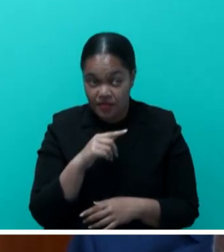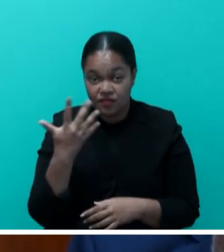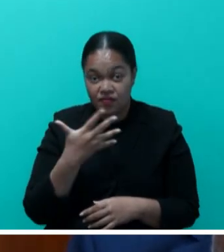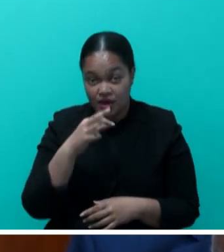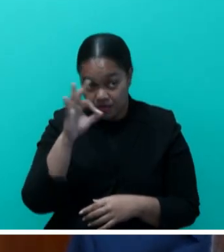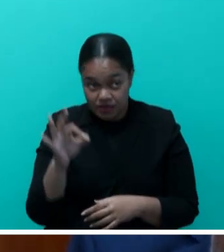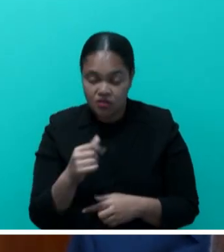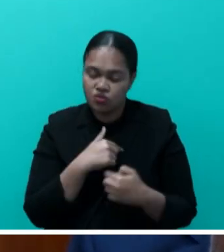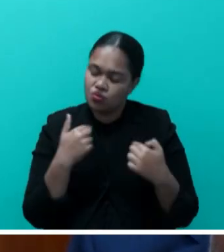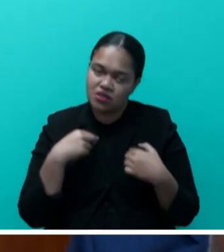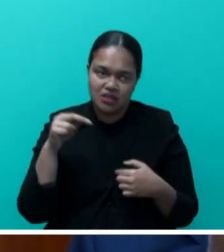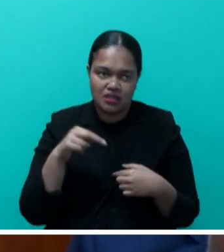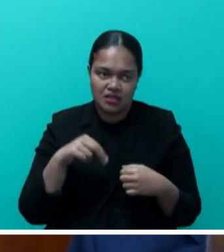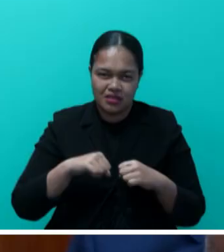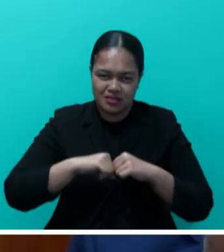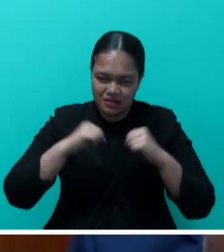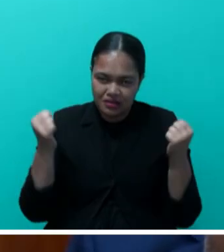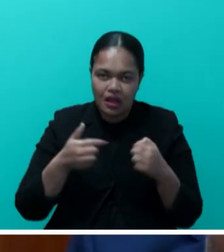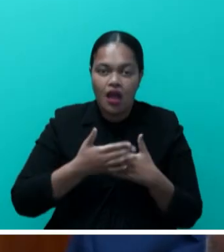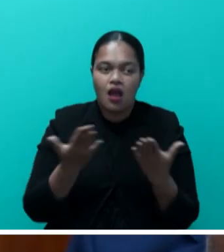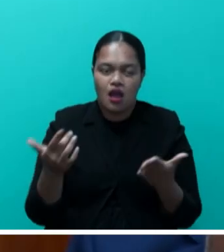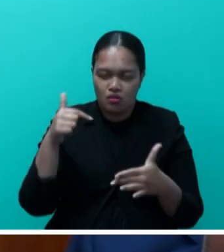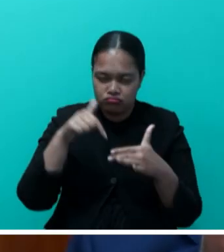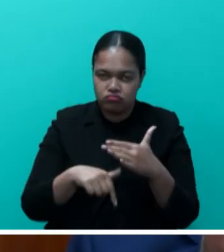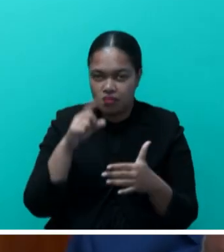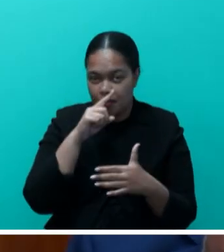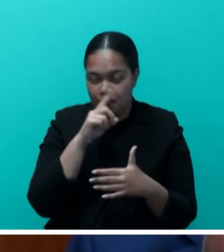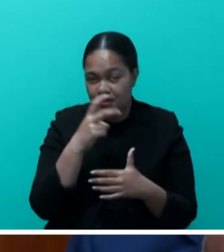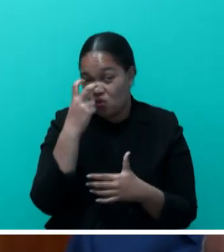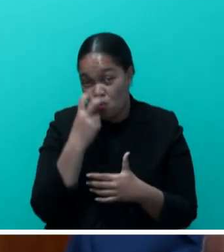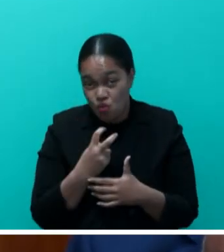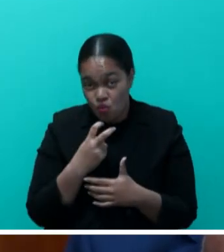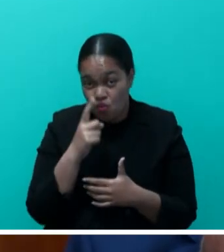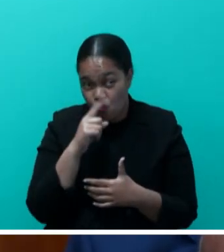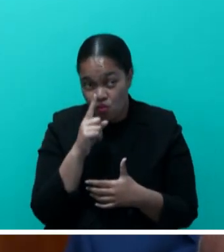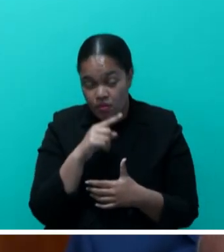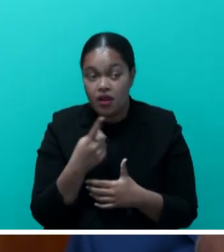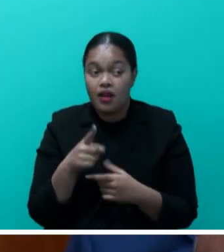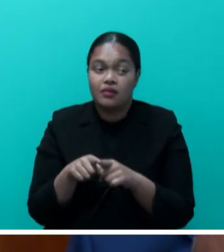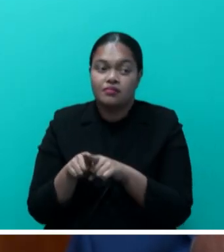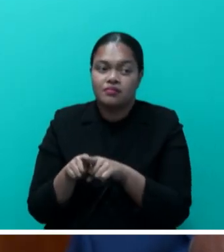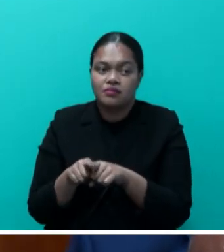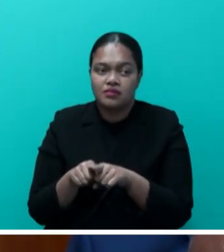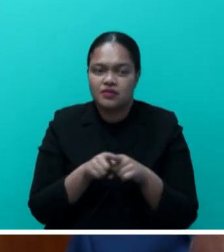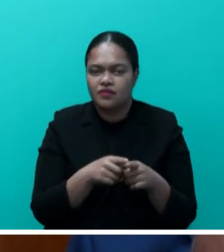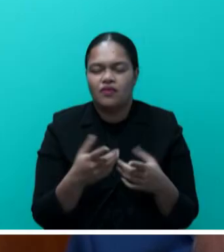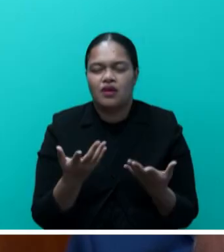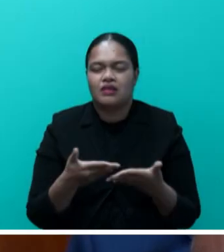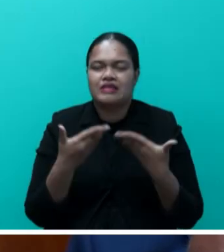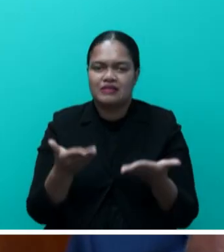need to do a deep dive into how we can make our people with older persons have a more meaningful quality of